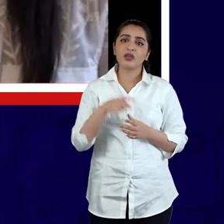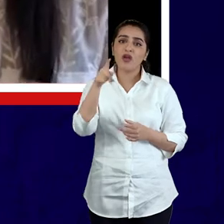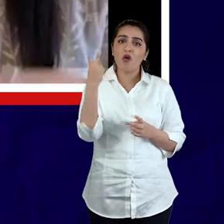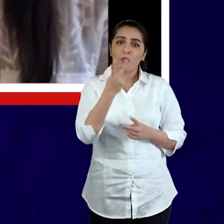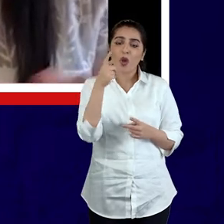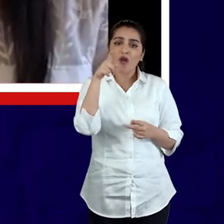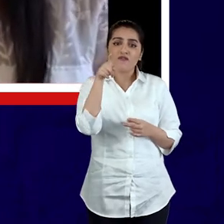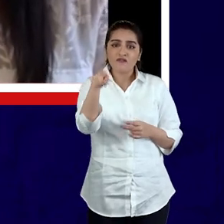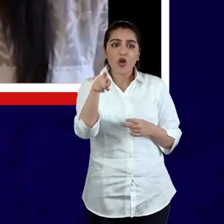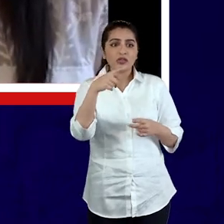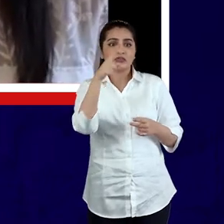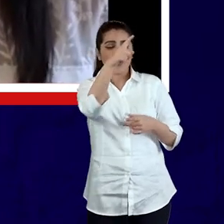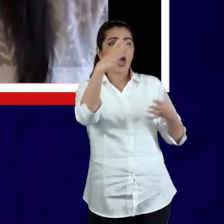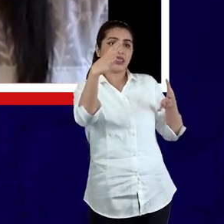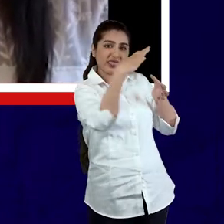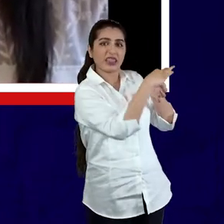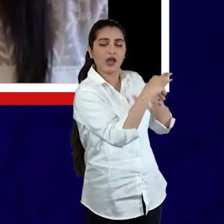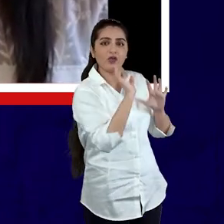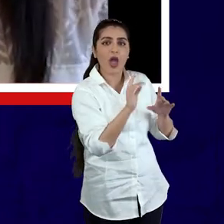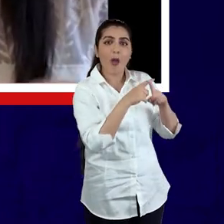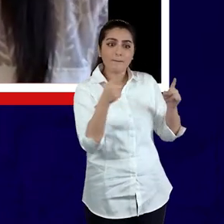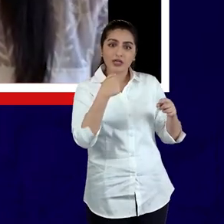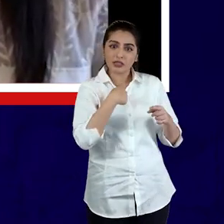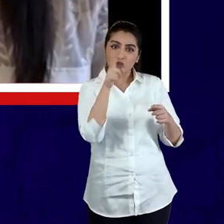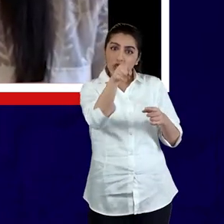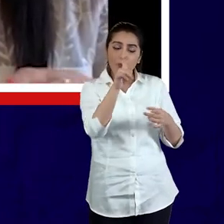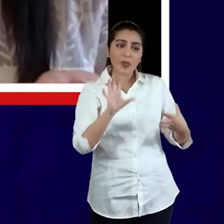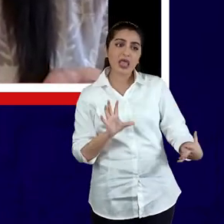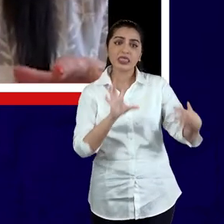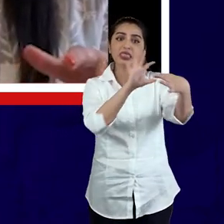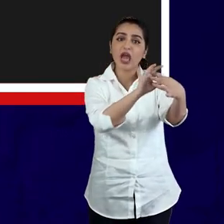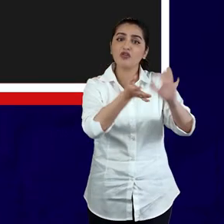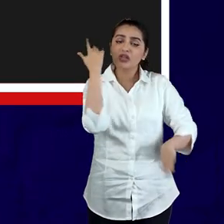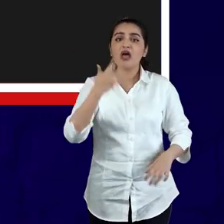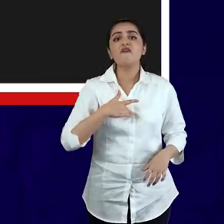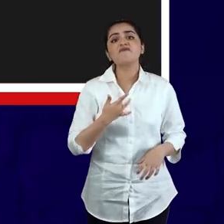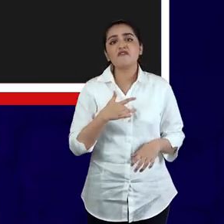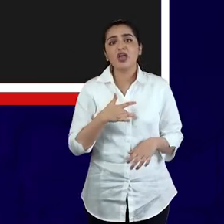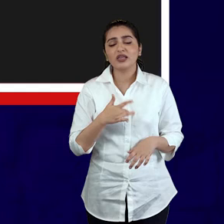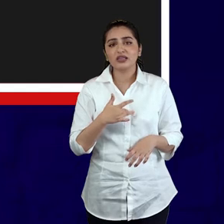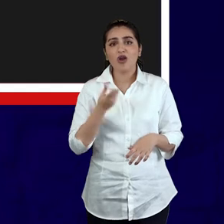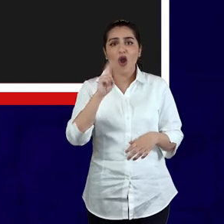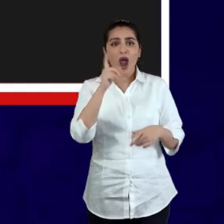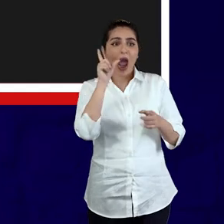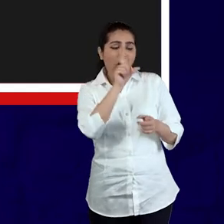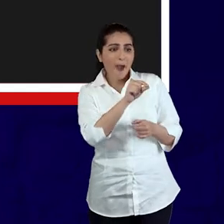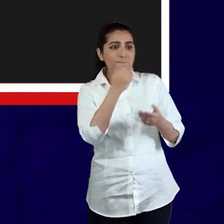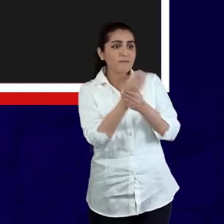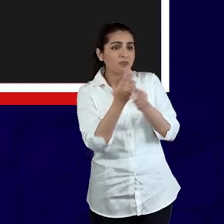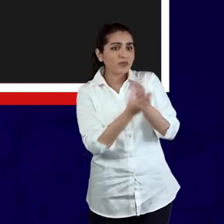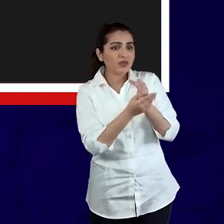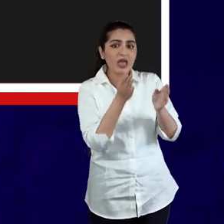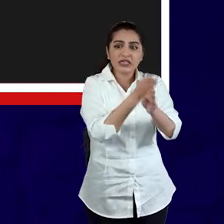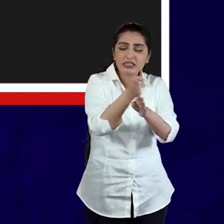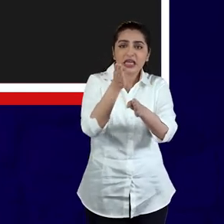you're as inspired by them as they are by you. So it's, you know, sharing those skills and knowledge, because I